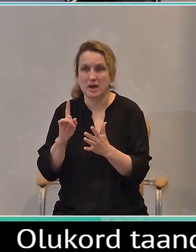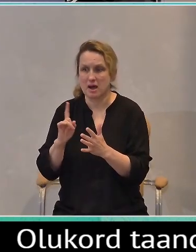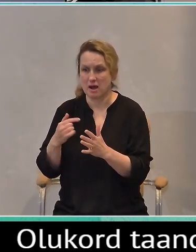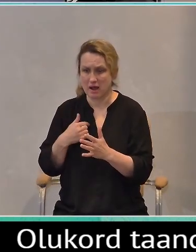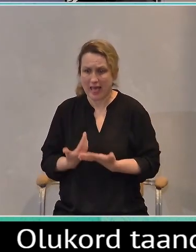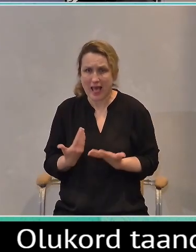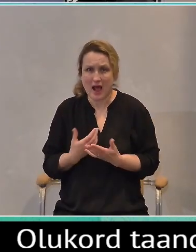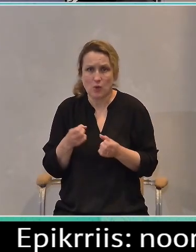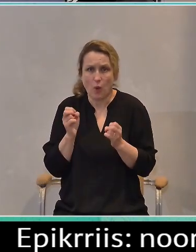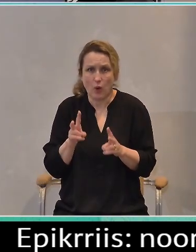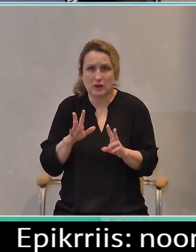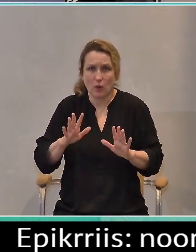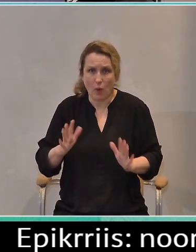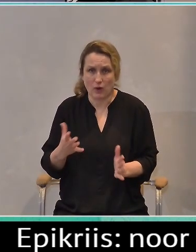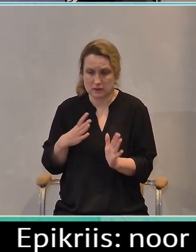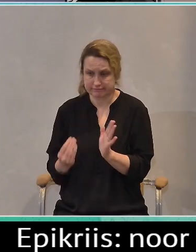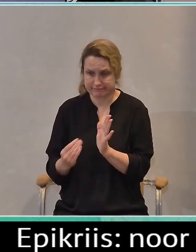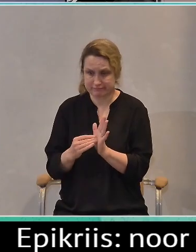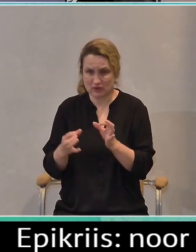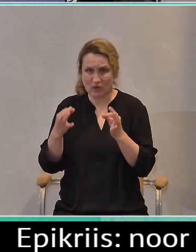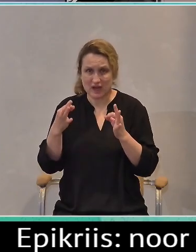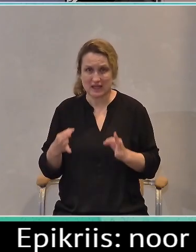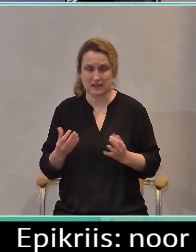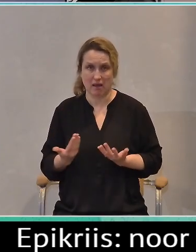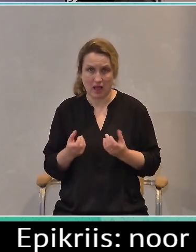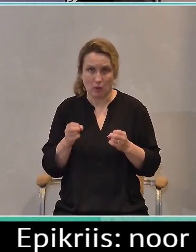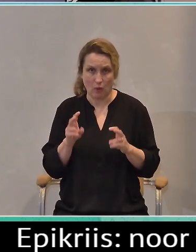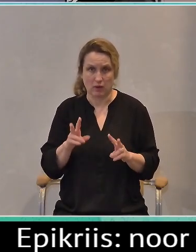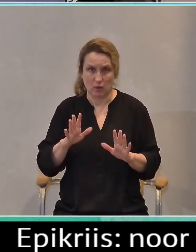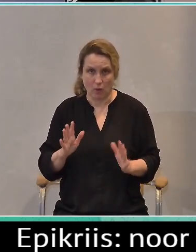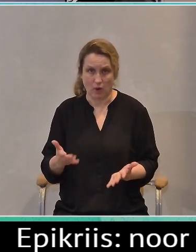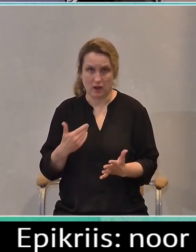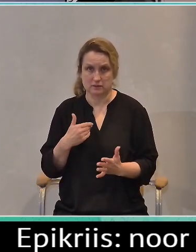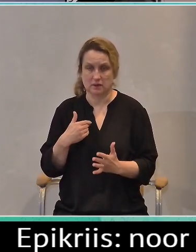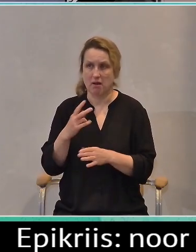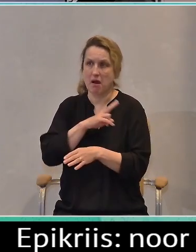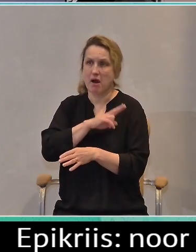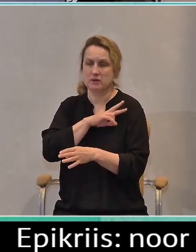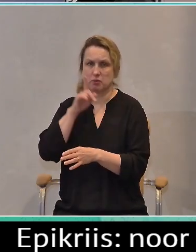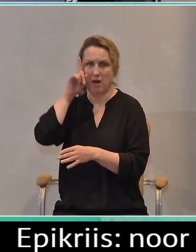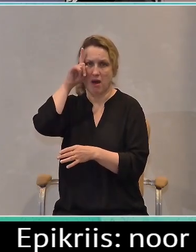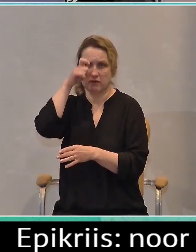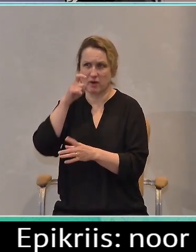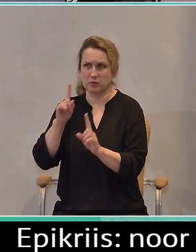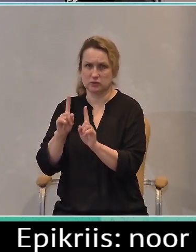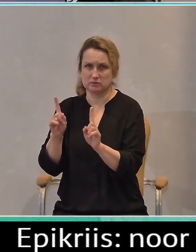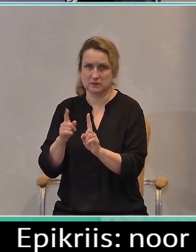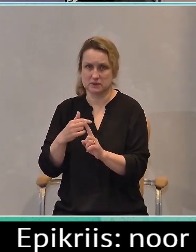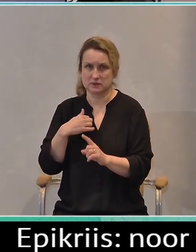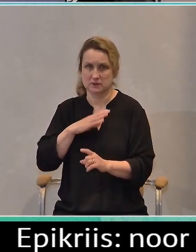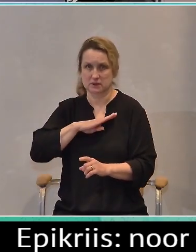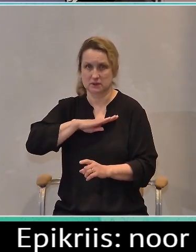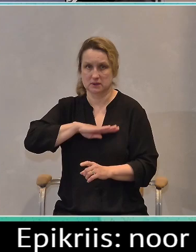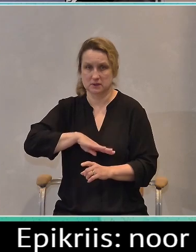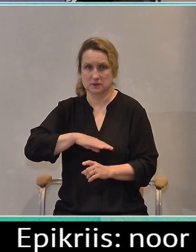I figured out later that actually this was due to the effect of propanol and cold air. But what hurt me the most